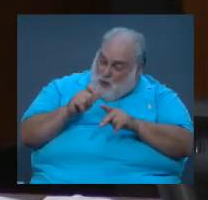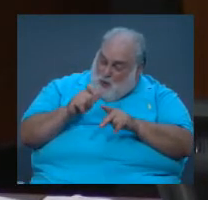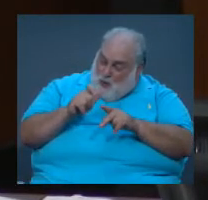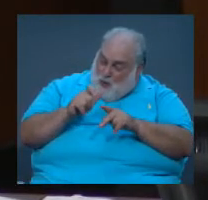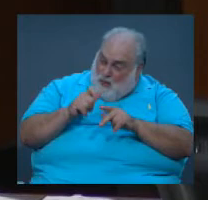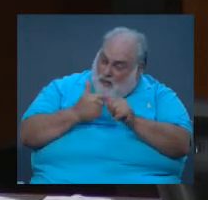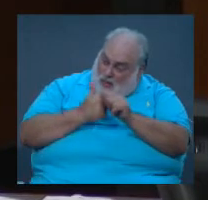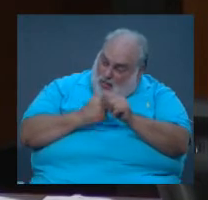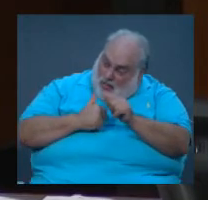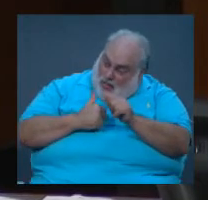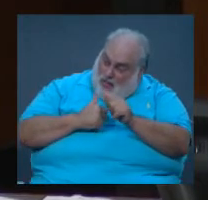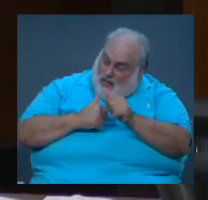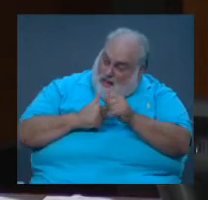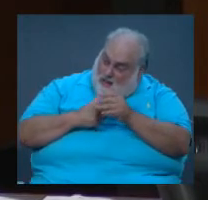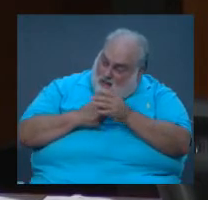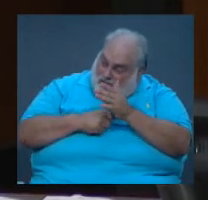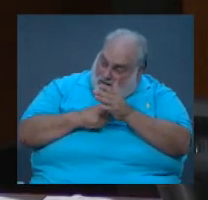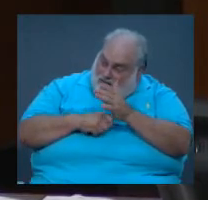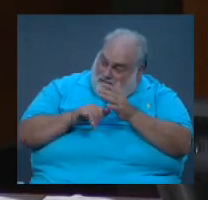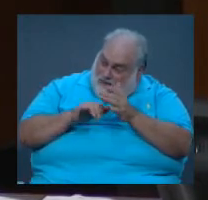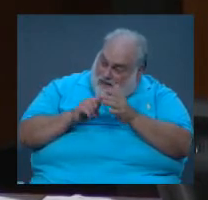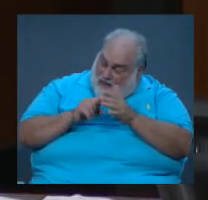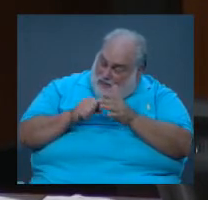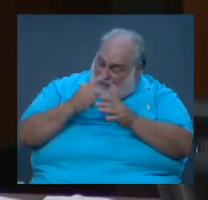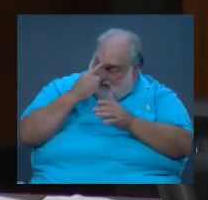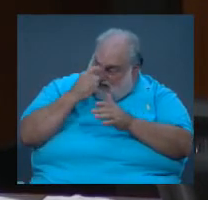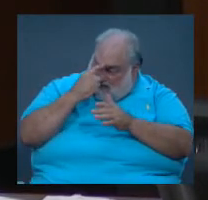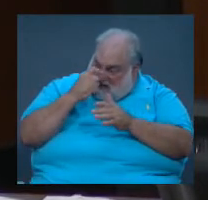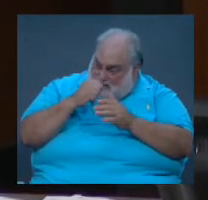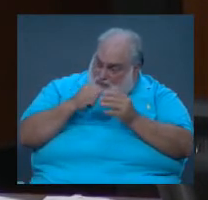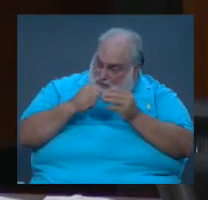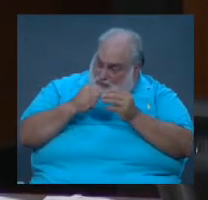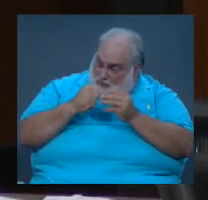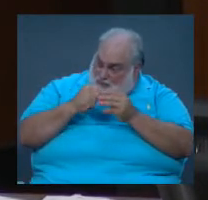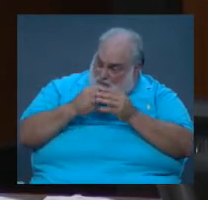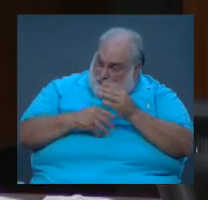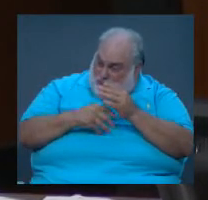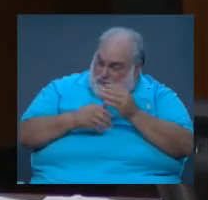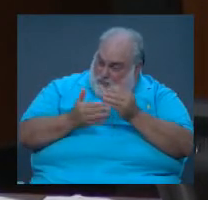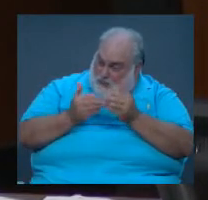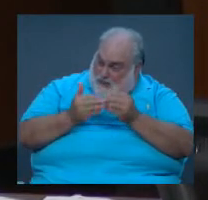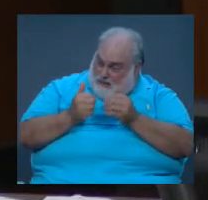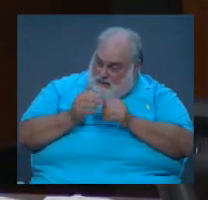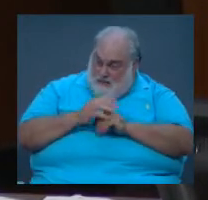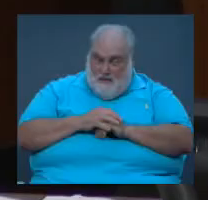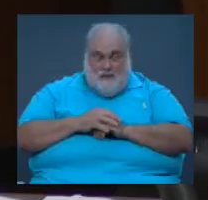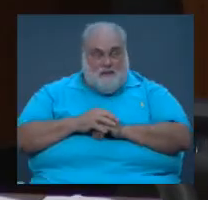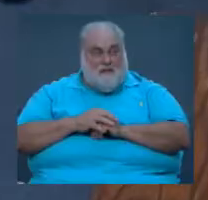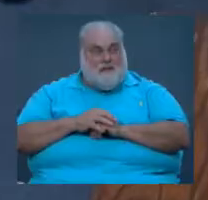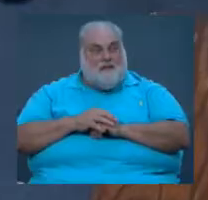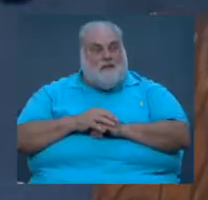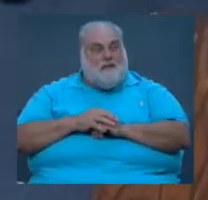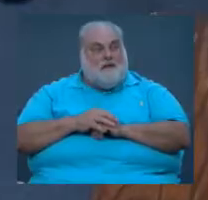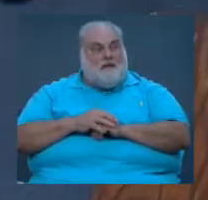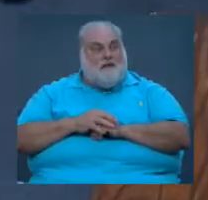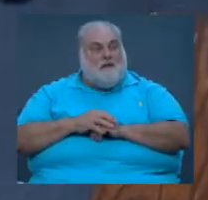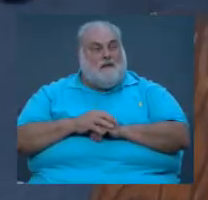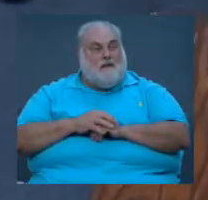who are behind in their fines or fees. So are we anticipating this streamlining that to make that a little bit easier? Well,